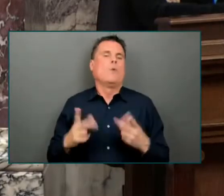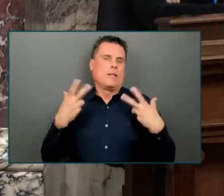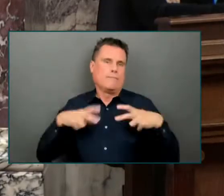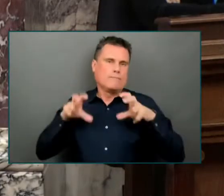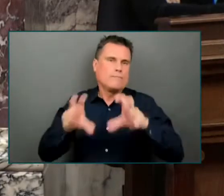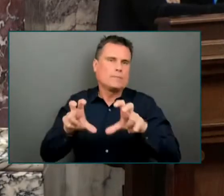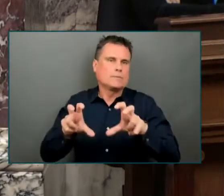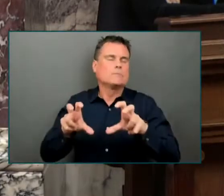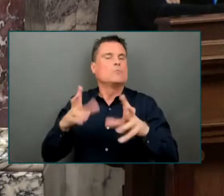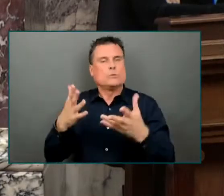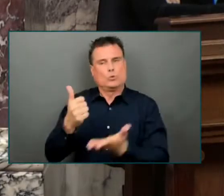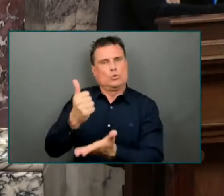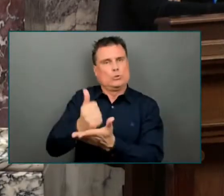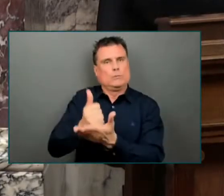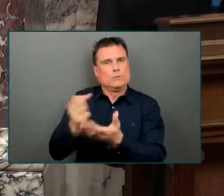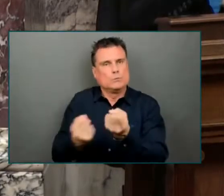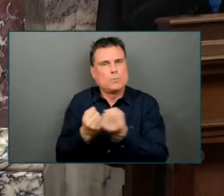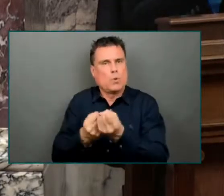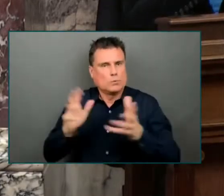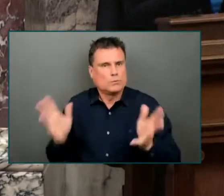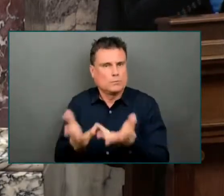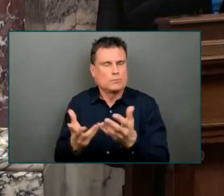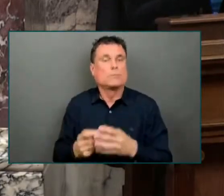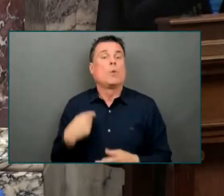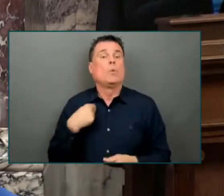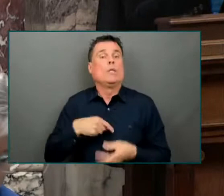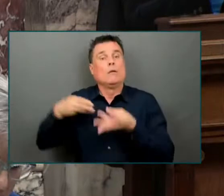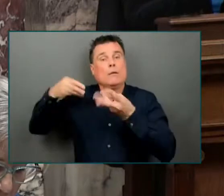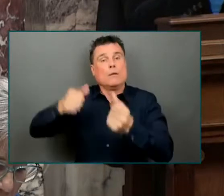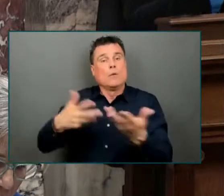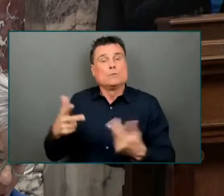schools right across British Columbia.